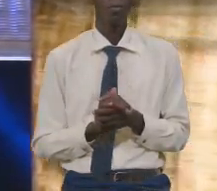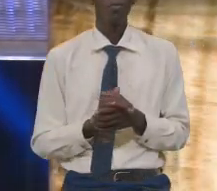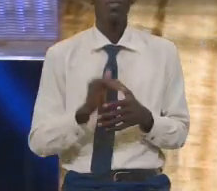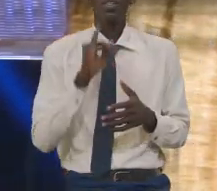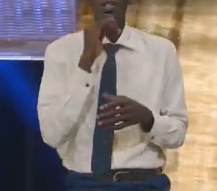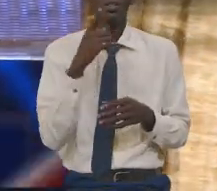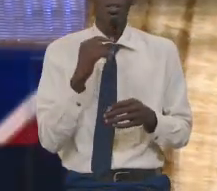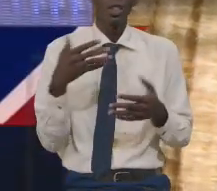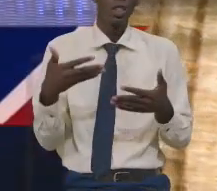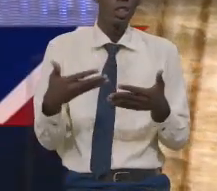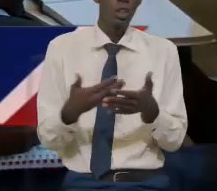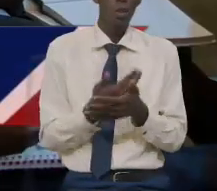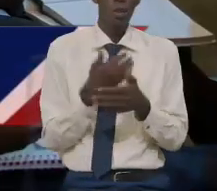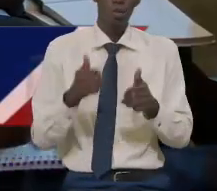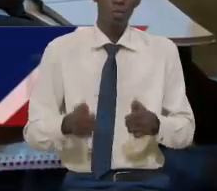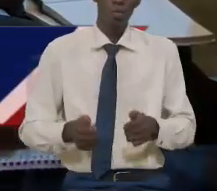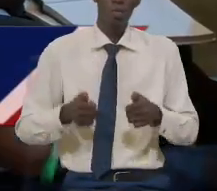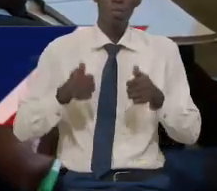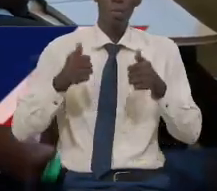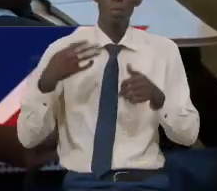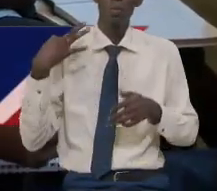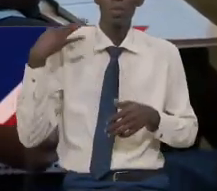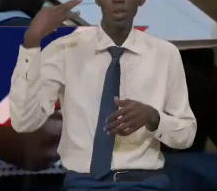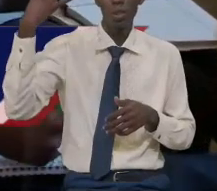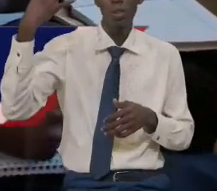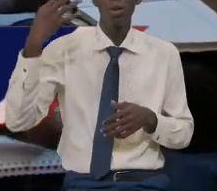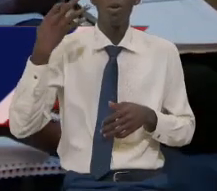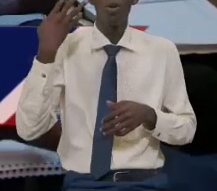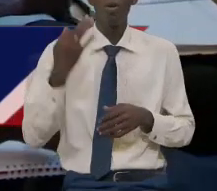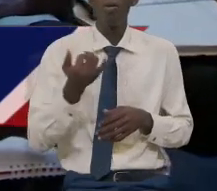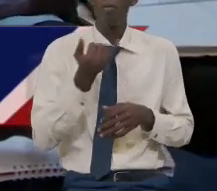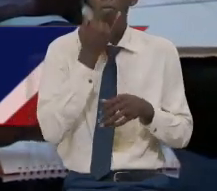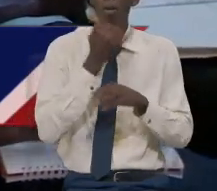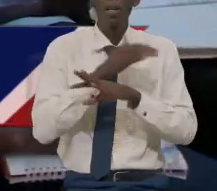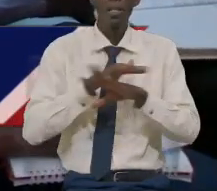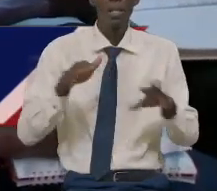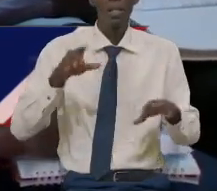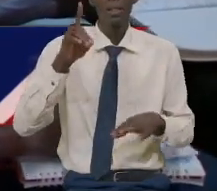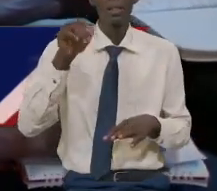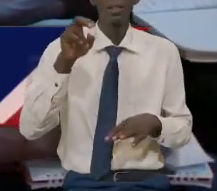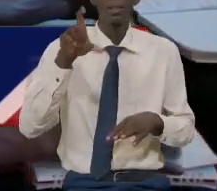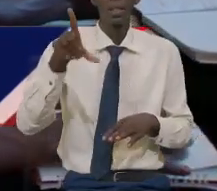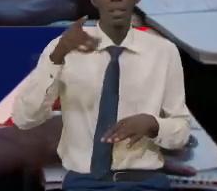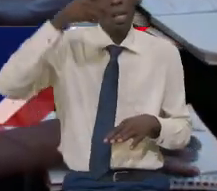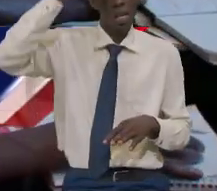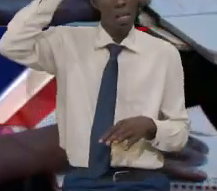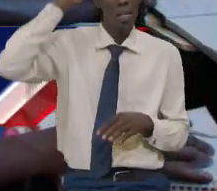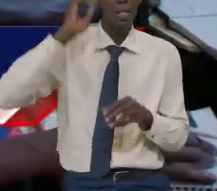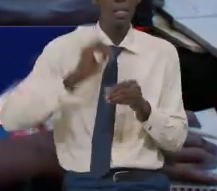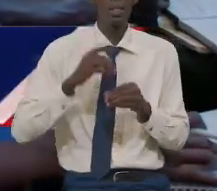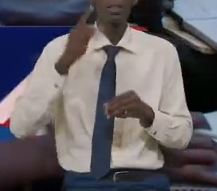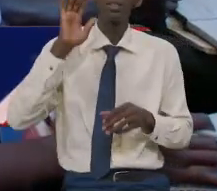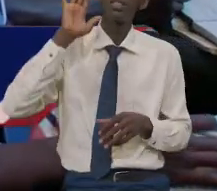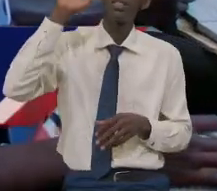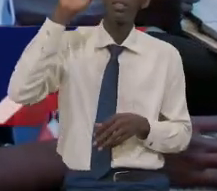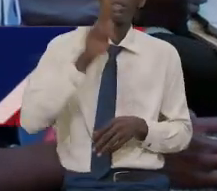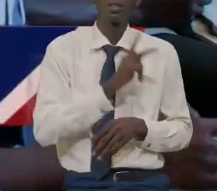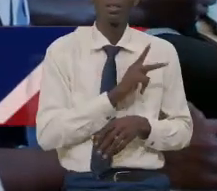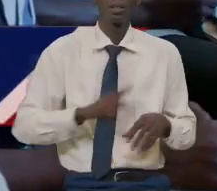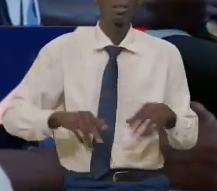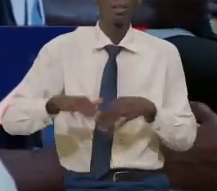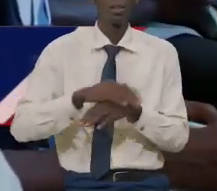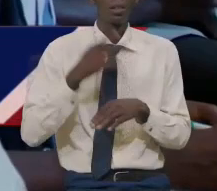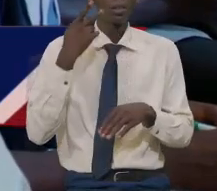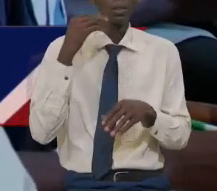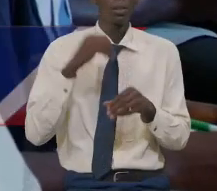new position of faultless Daniel in the kingdom. Look at Daniel chapter 6, and we're reading